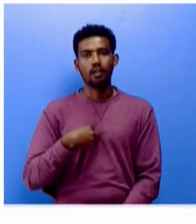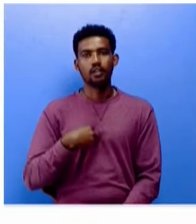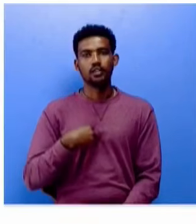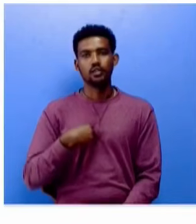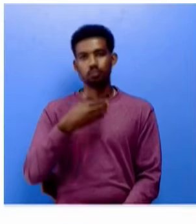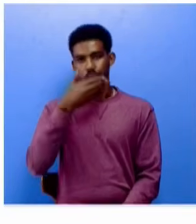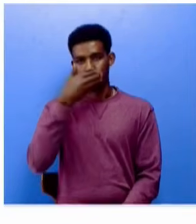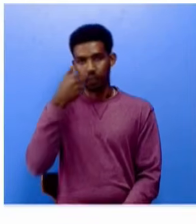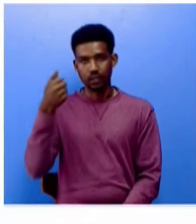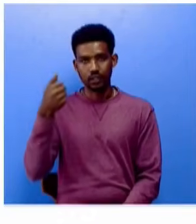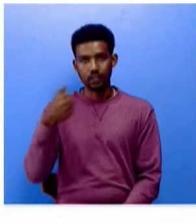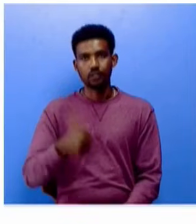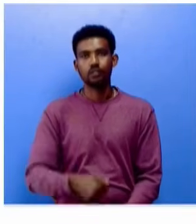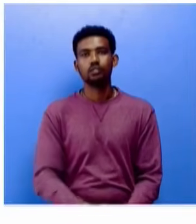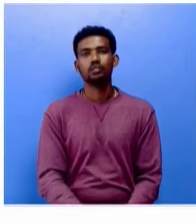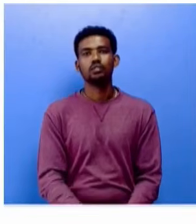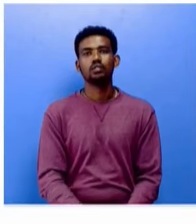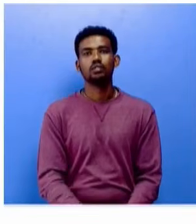better